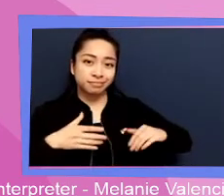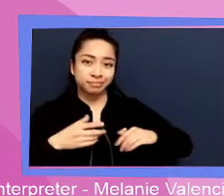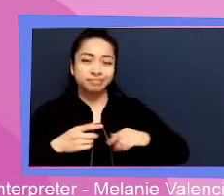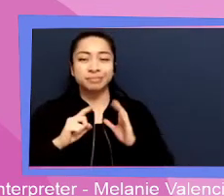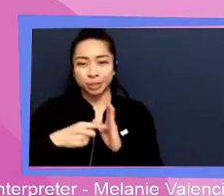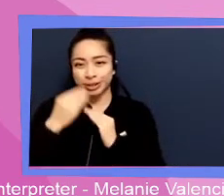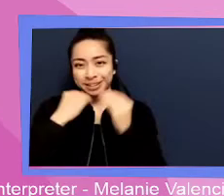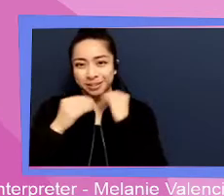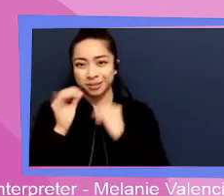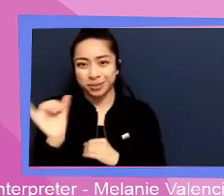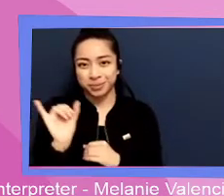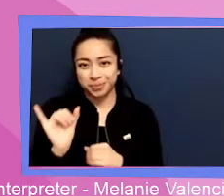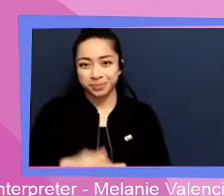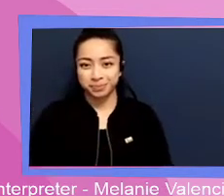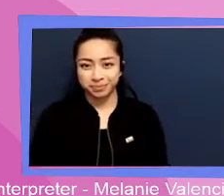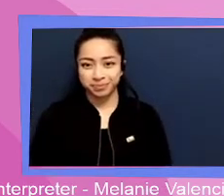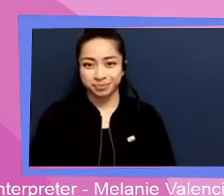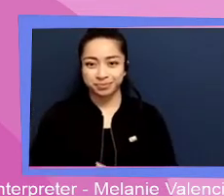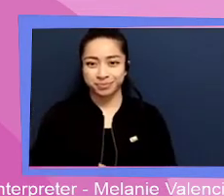well.